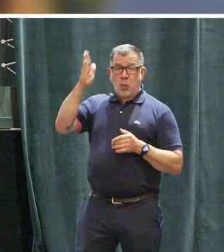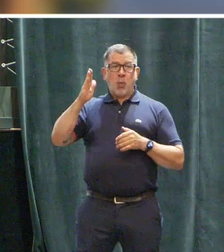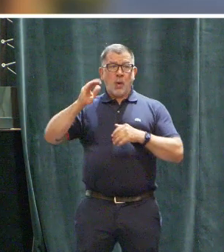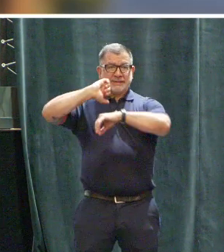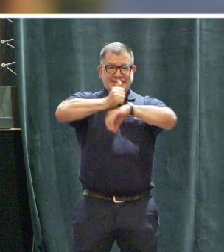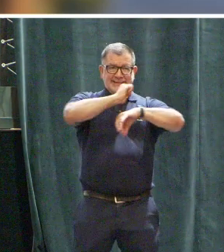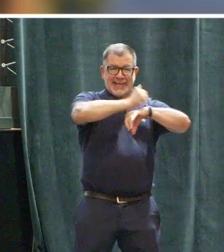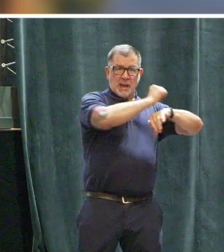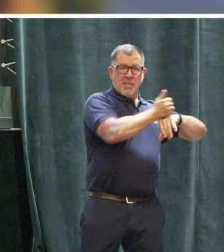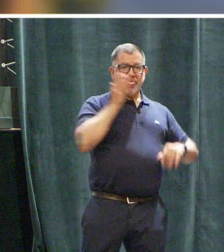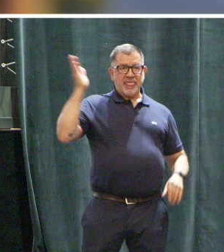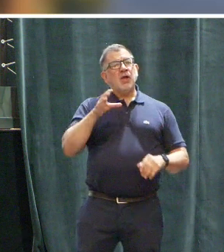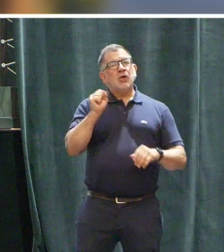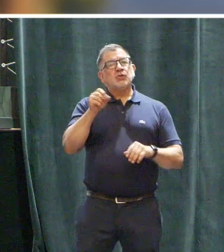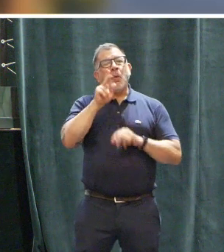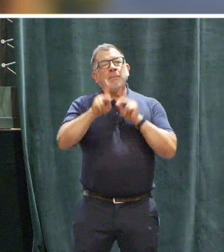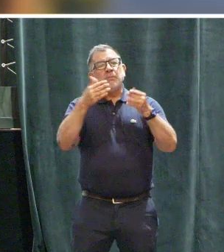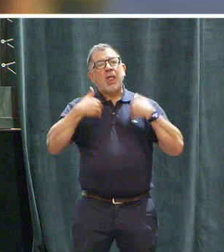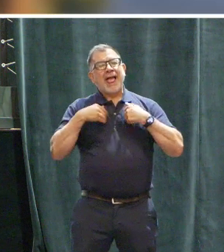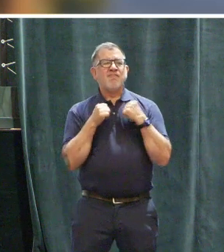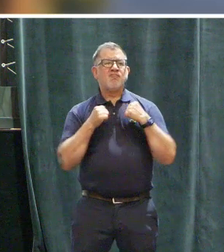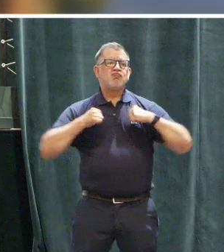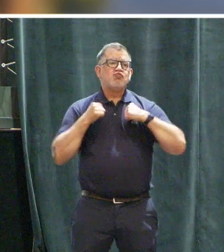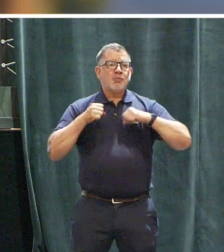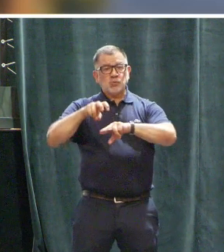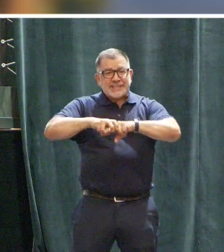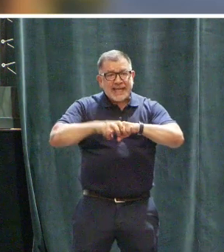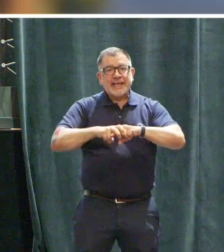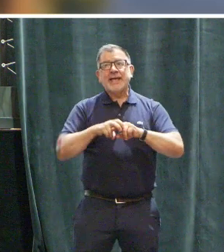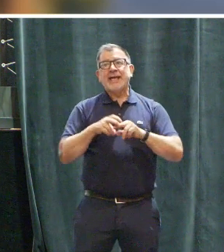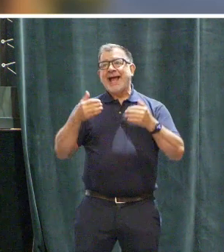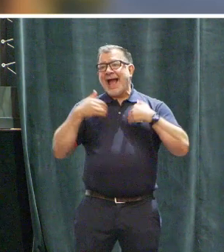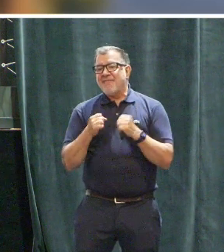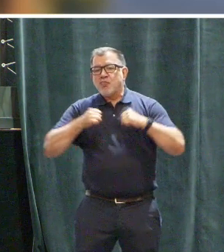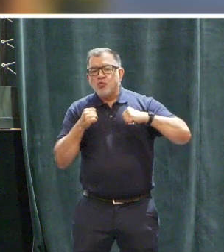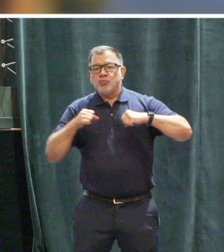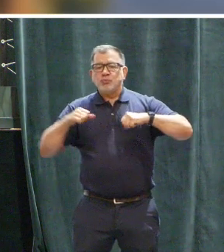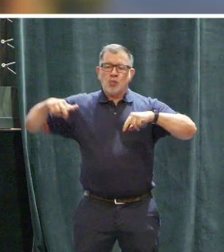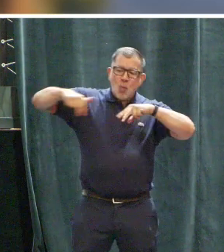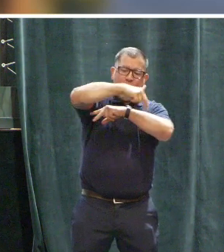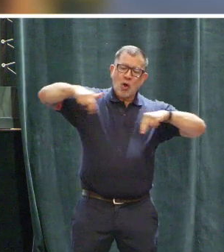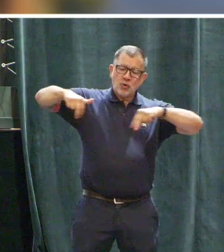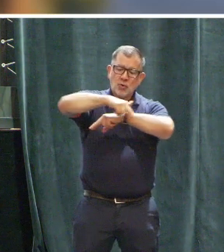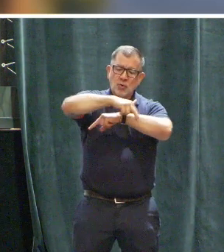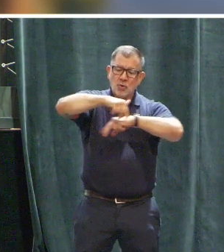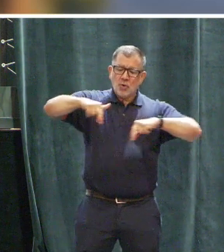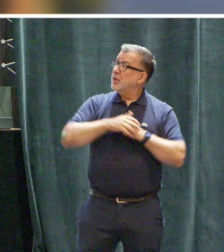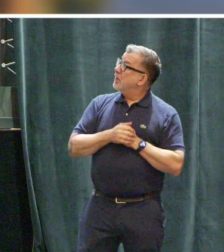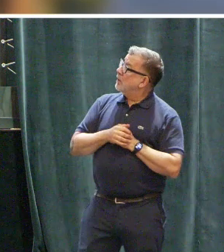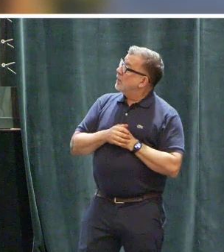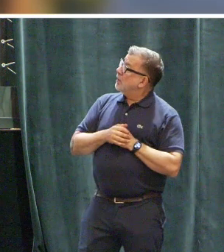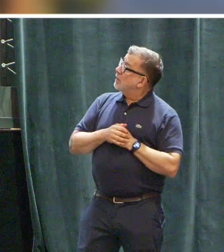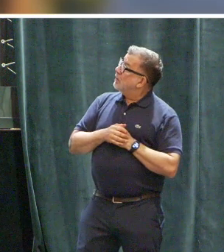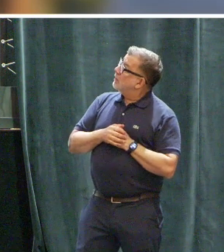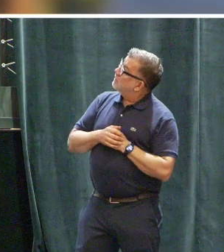pulled off of the path so that people have room to sit, while also people have room to ambulate in front of them. And then you can kind of see these